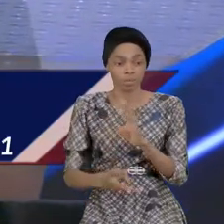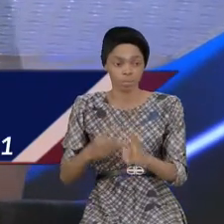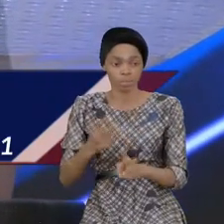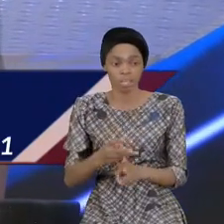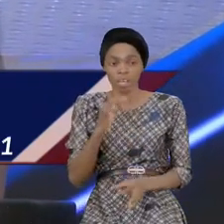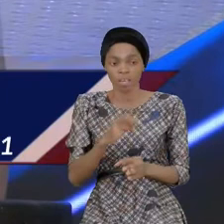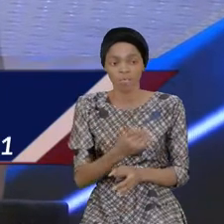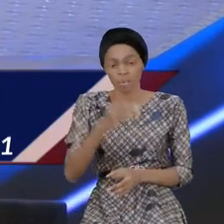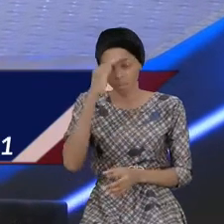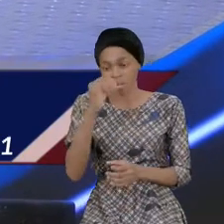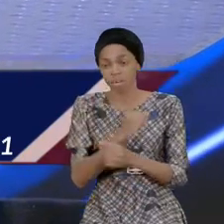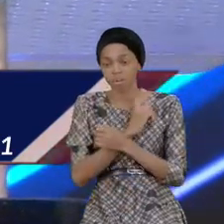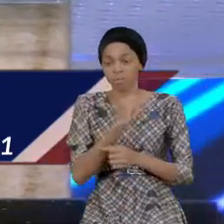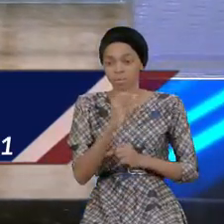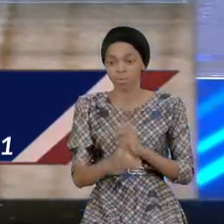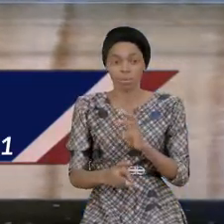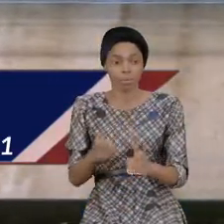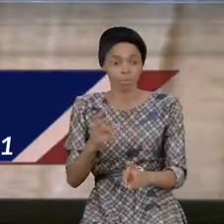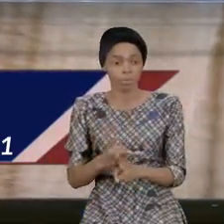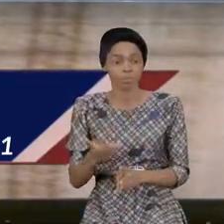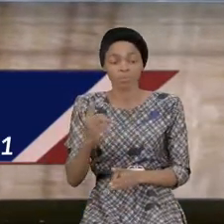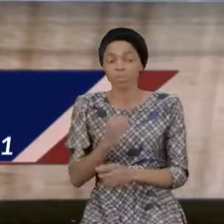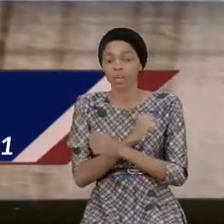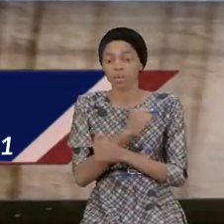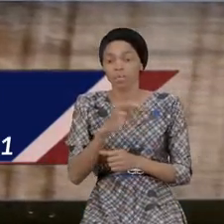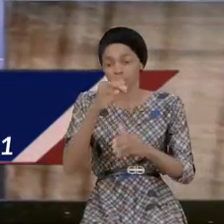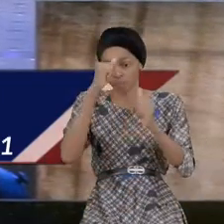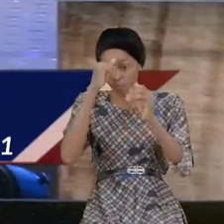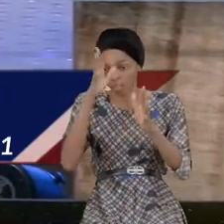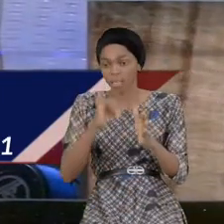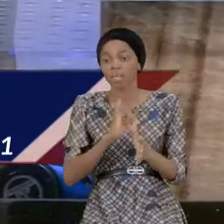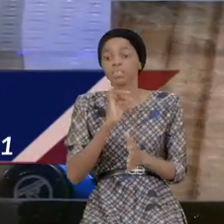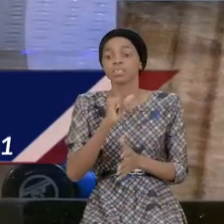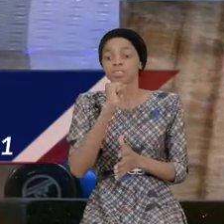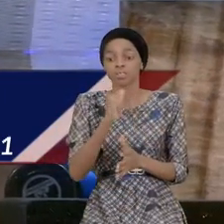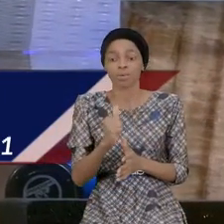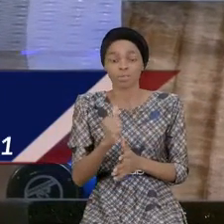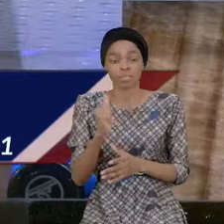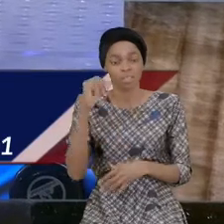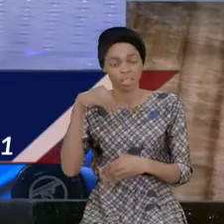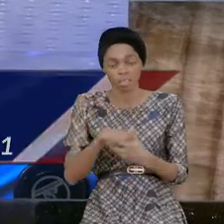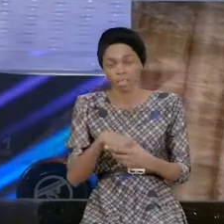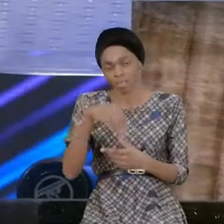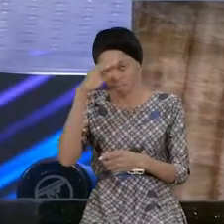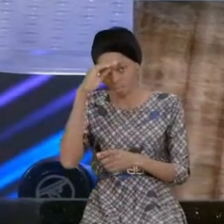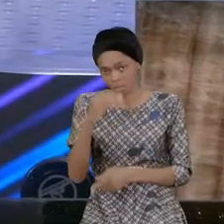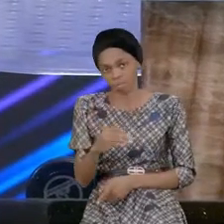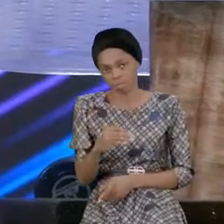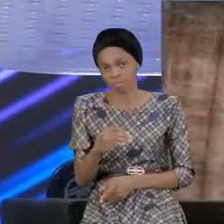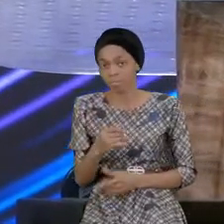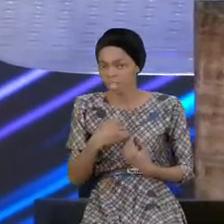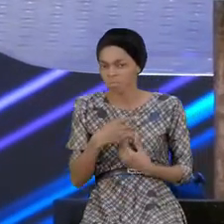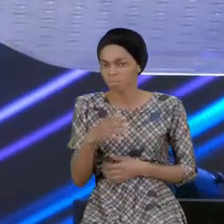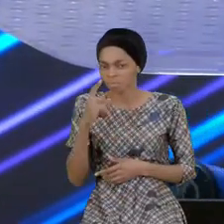the world, the love of the Father is not in him. Have you ever noticed in your